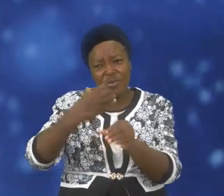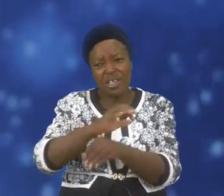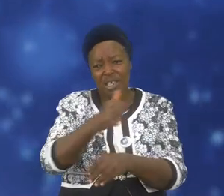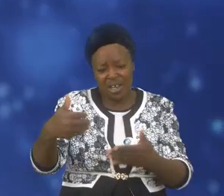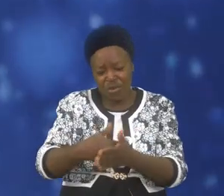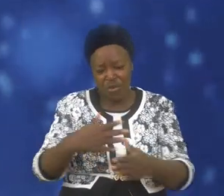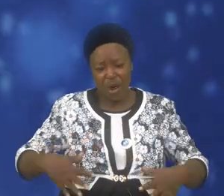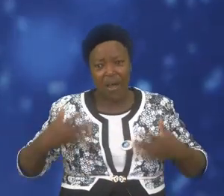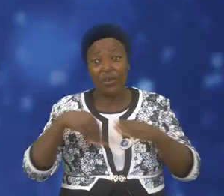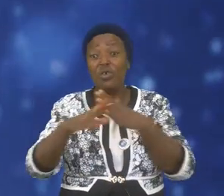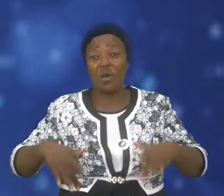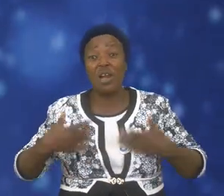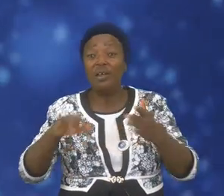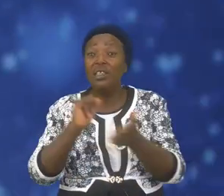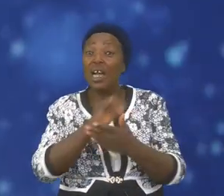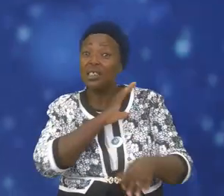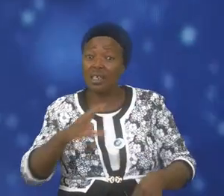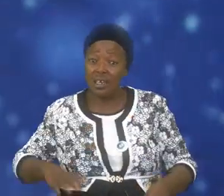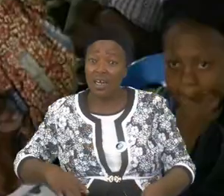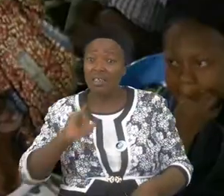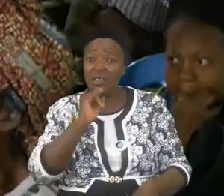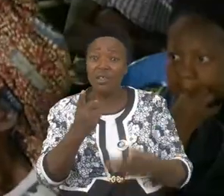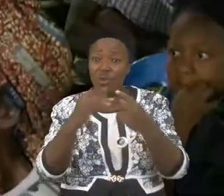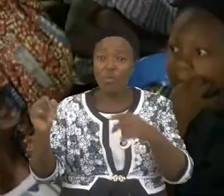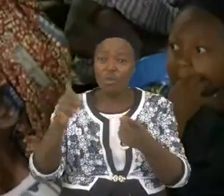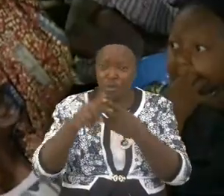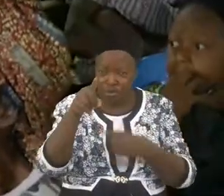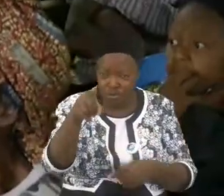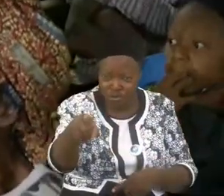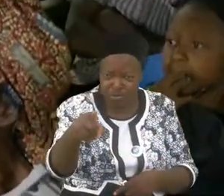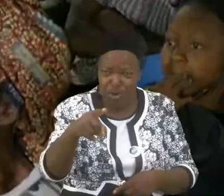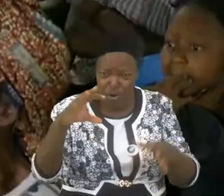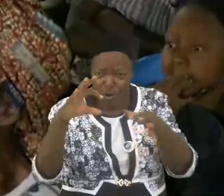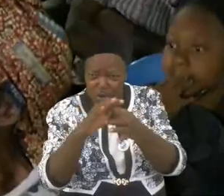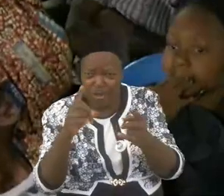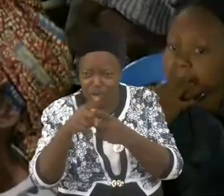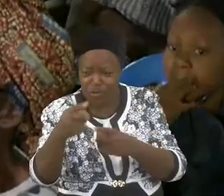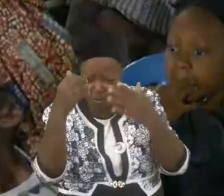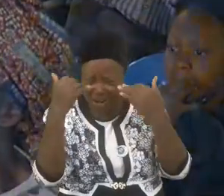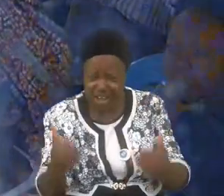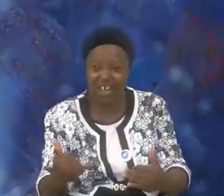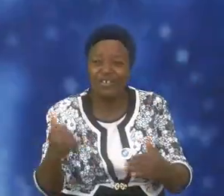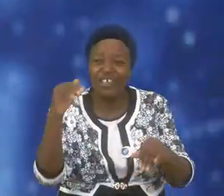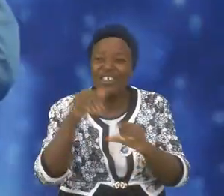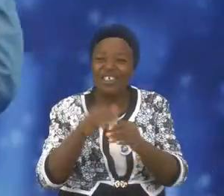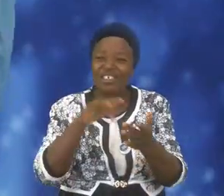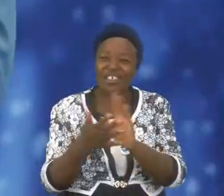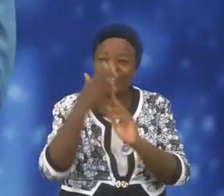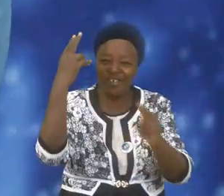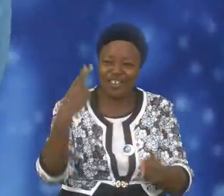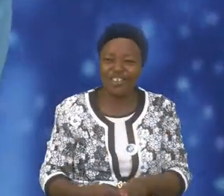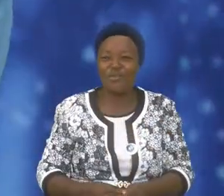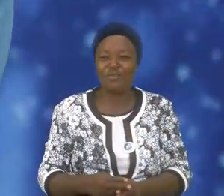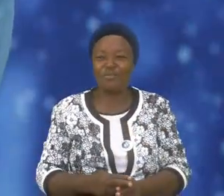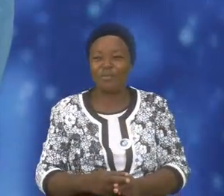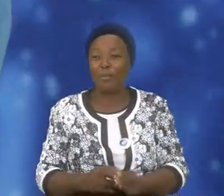you, connected to you right now in Jesus' name. All power is